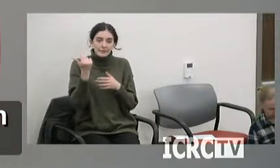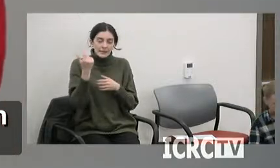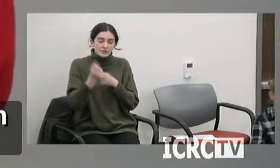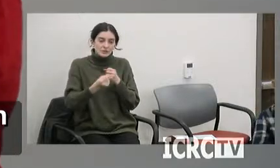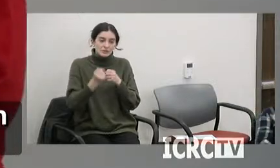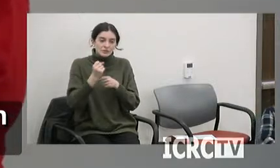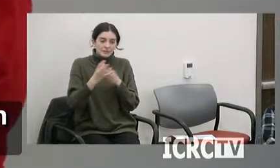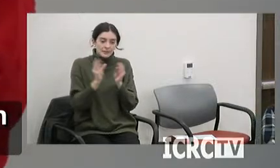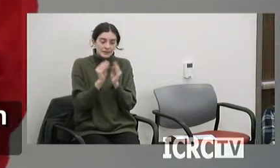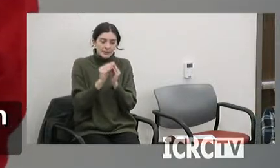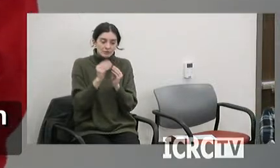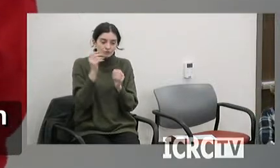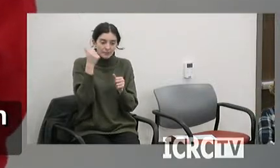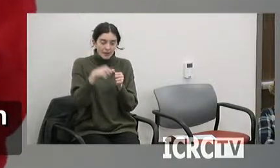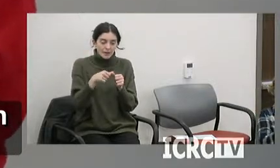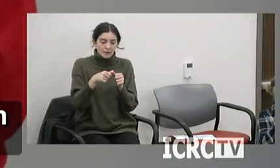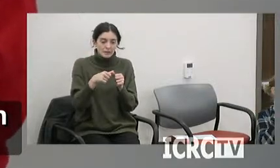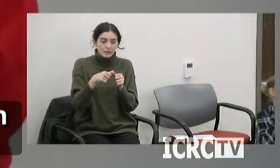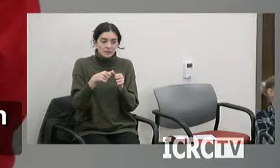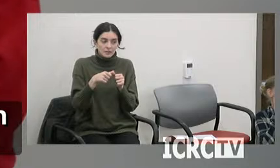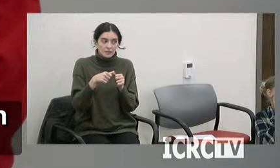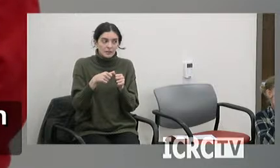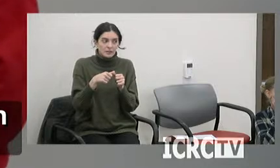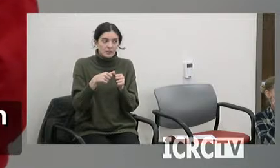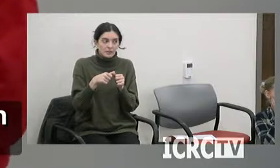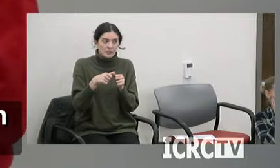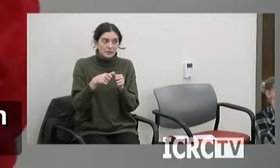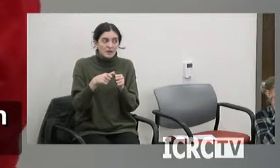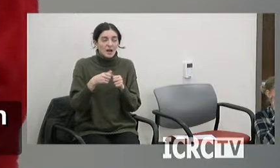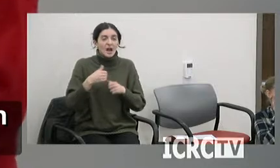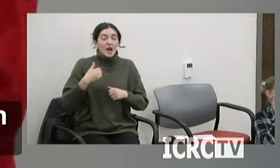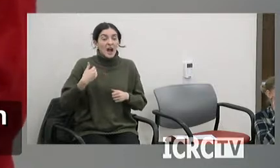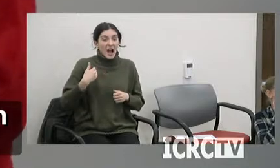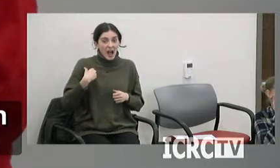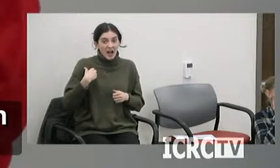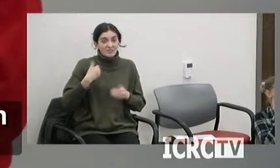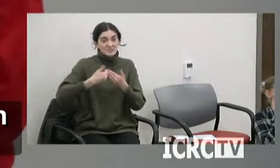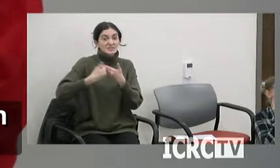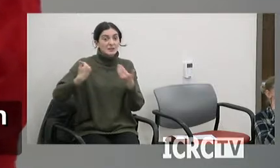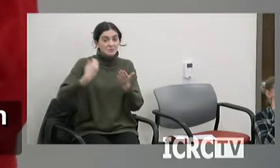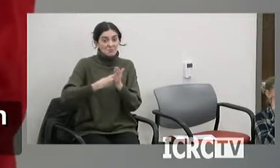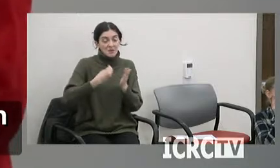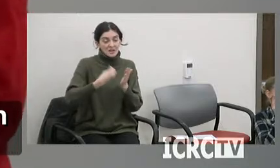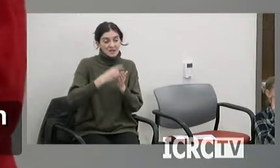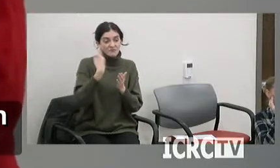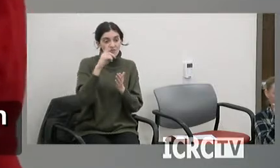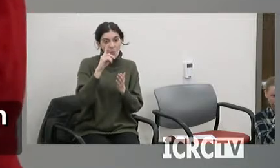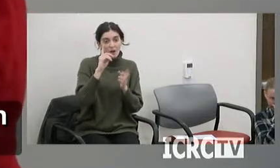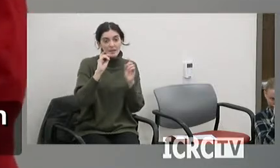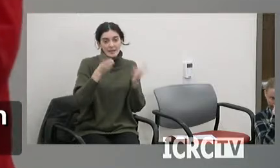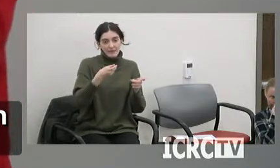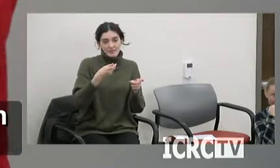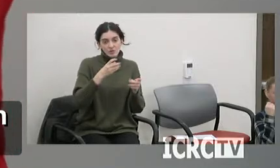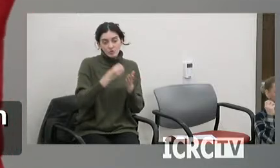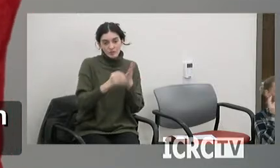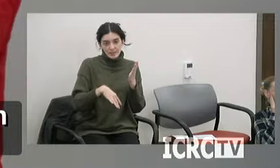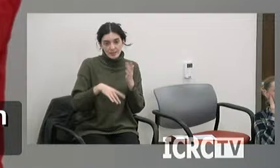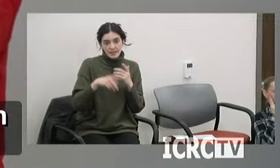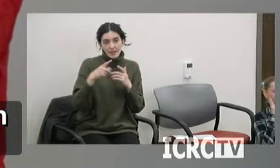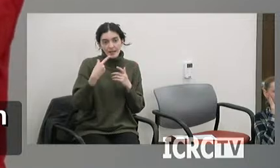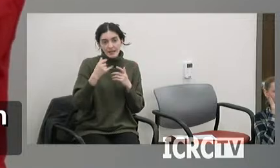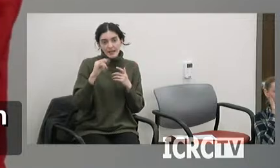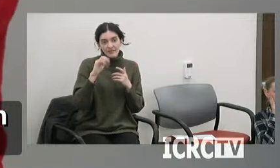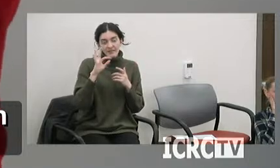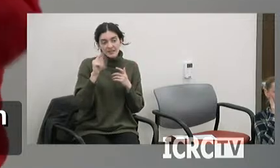the year before, we do receive restricted funds for gifted. We do expend those